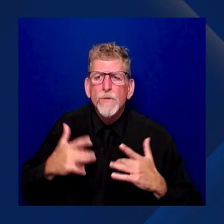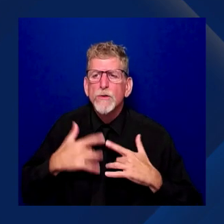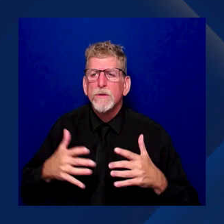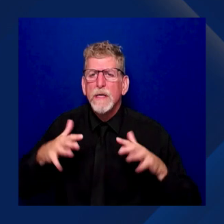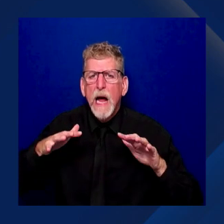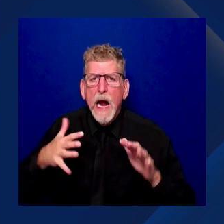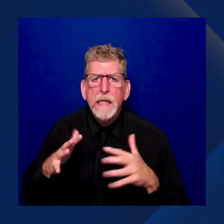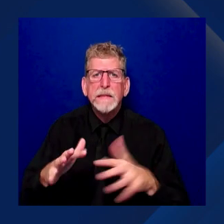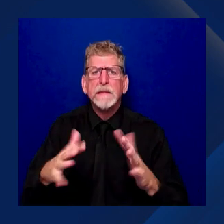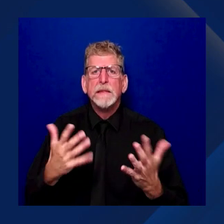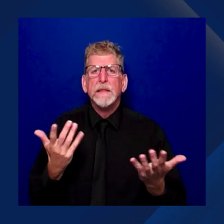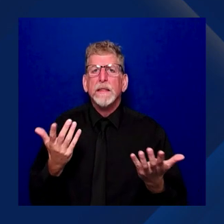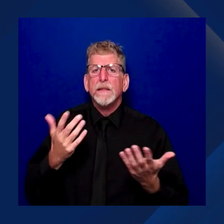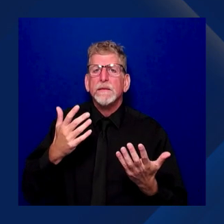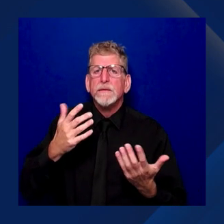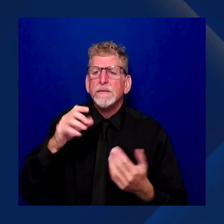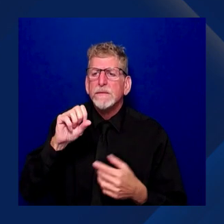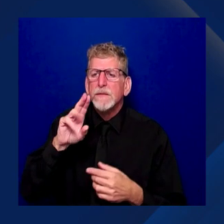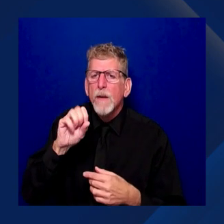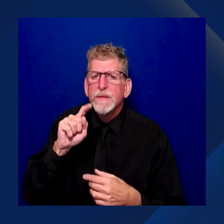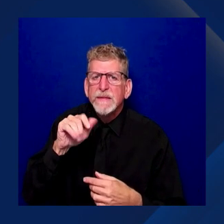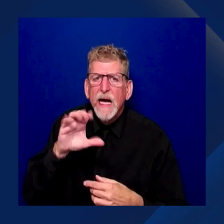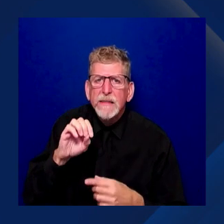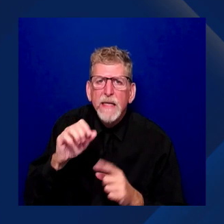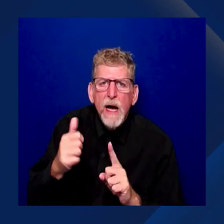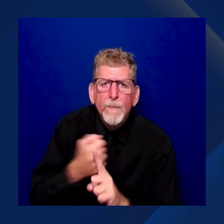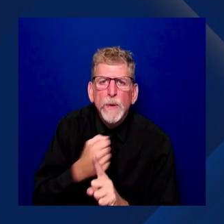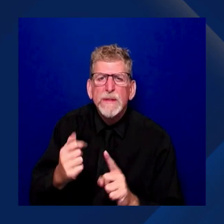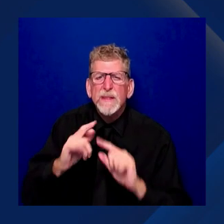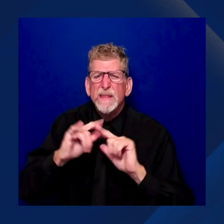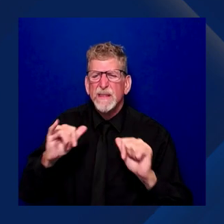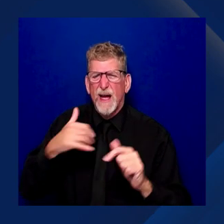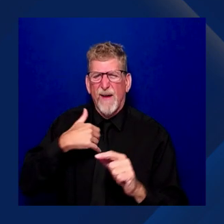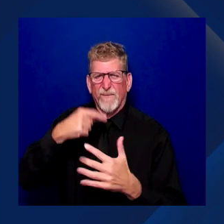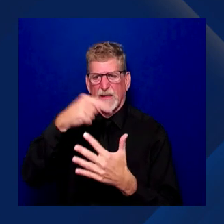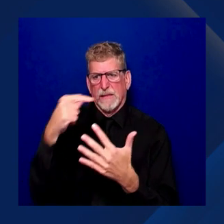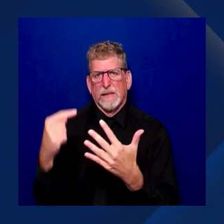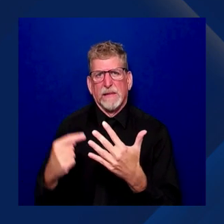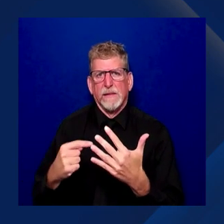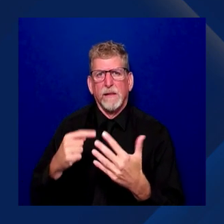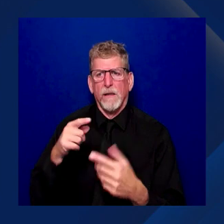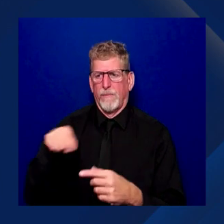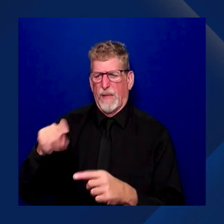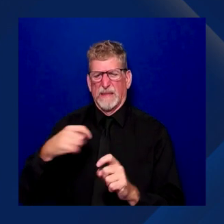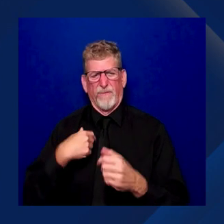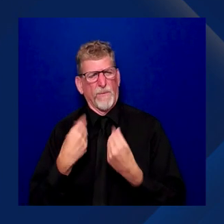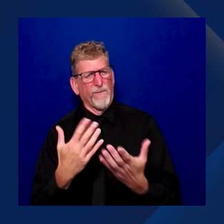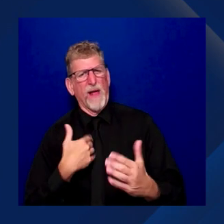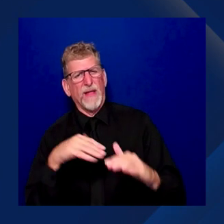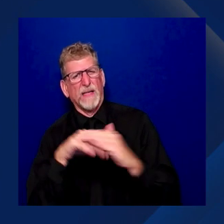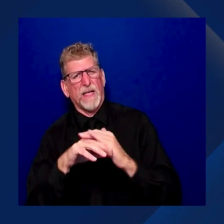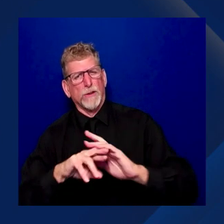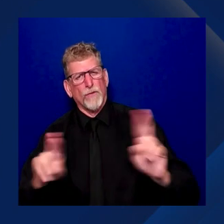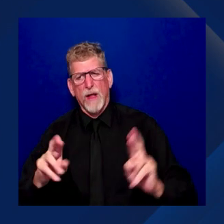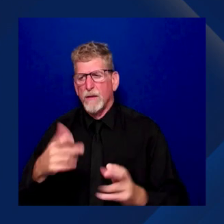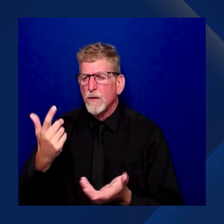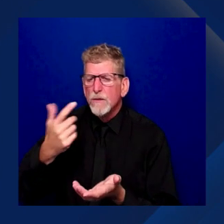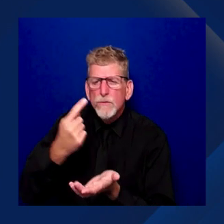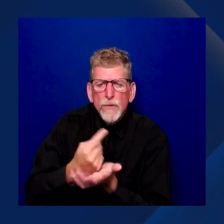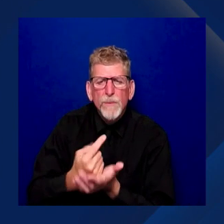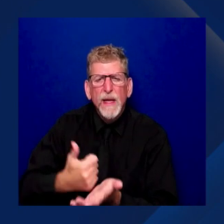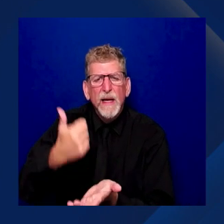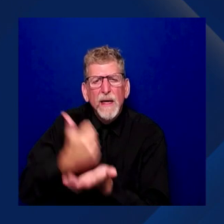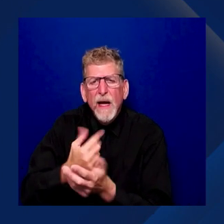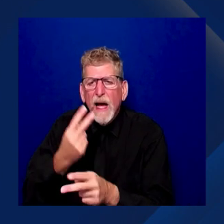related conditions has access to the care and the treatment that they need. All of these critical perinatal